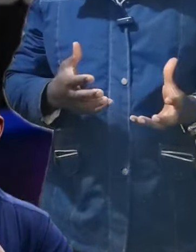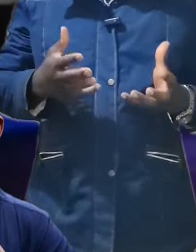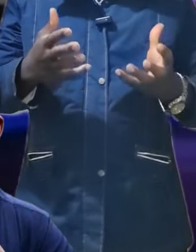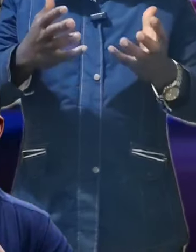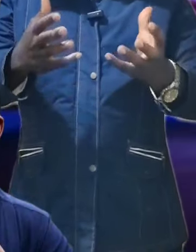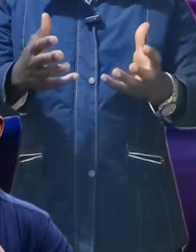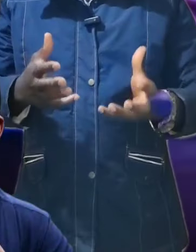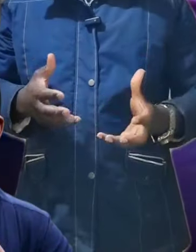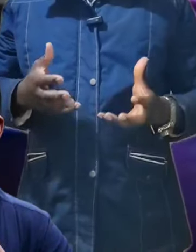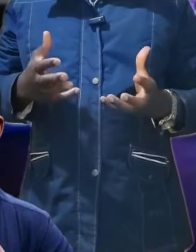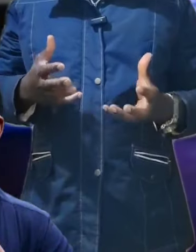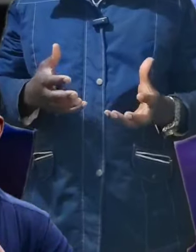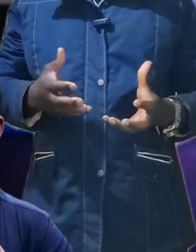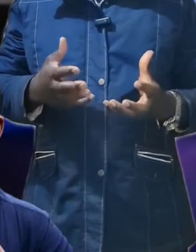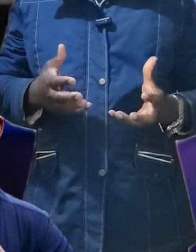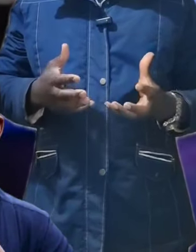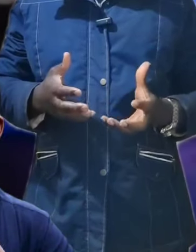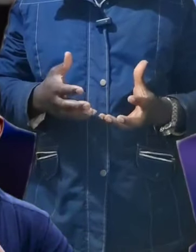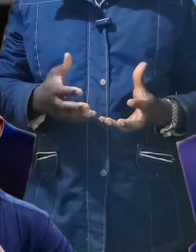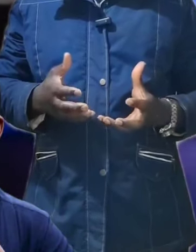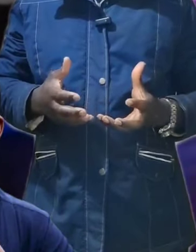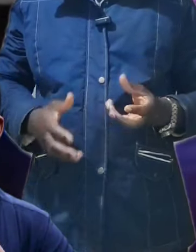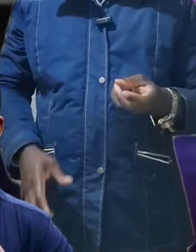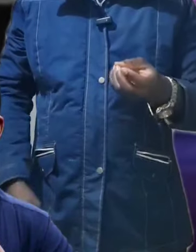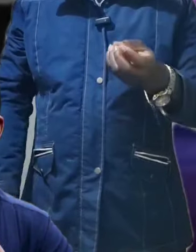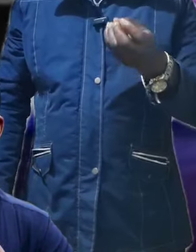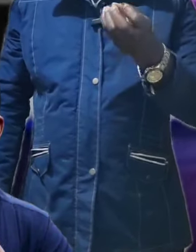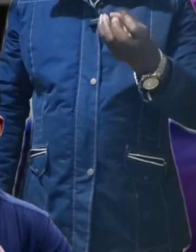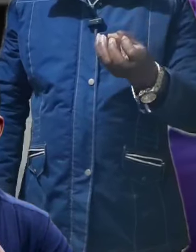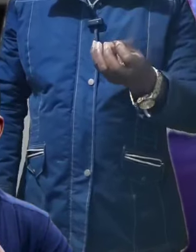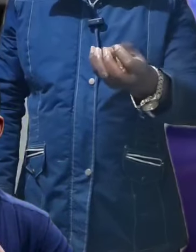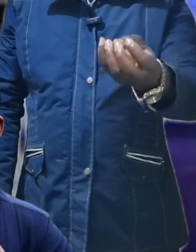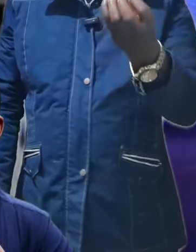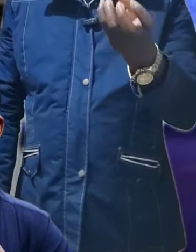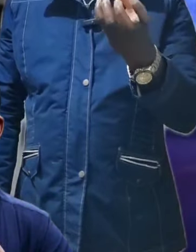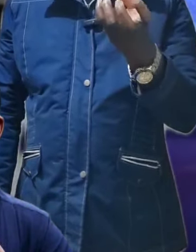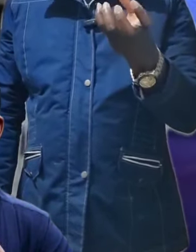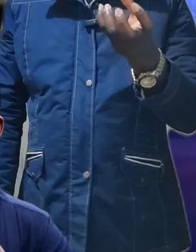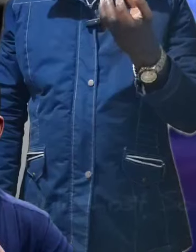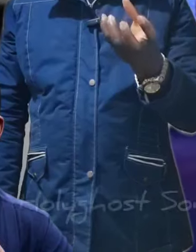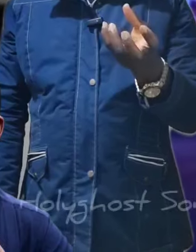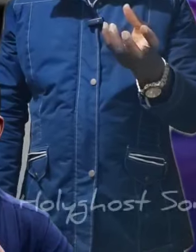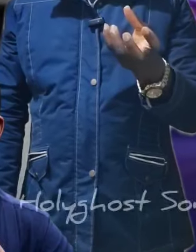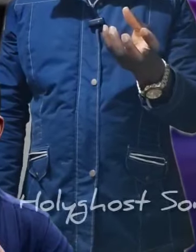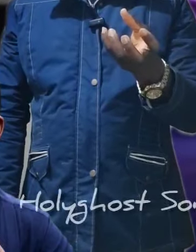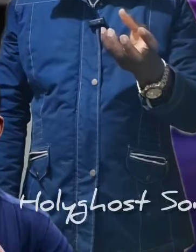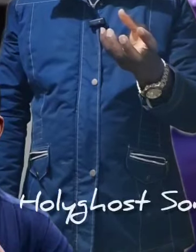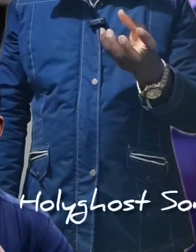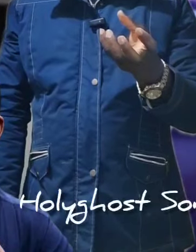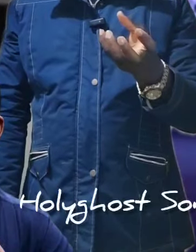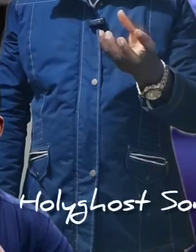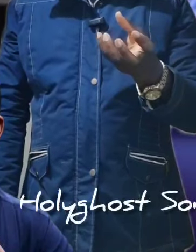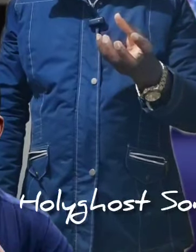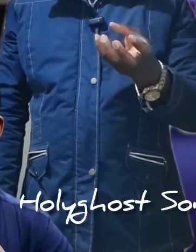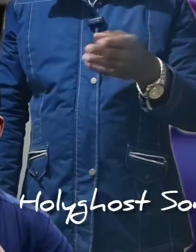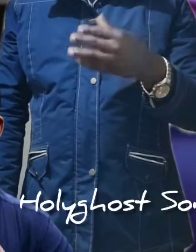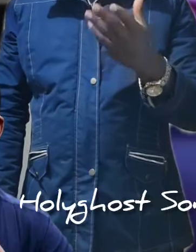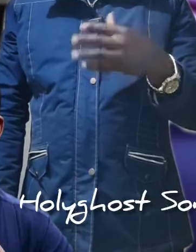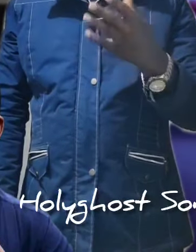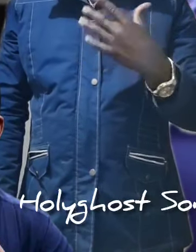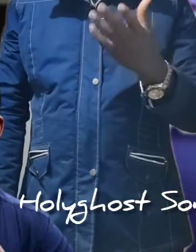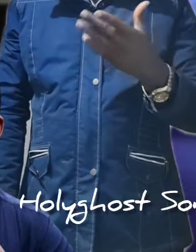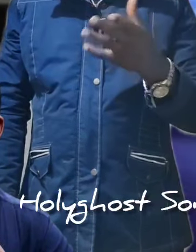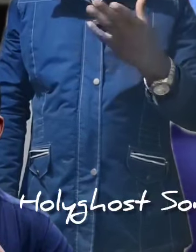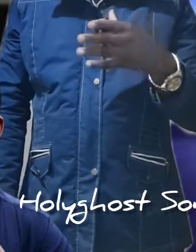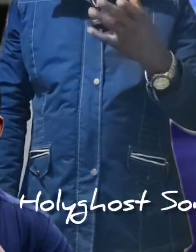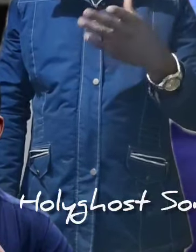Nigerians went to protest against hunger, you are arrested, you are not charging them for treasonable felony. Now,